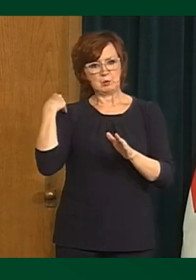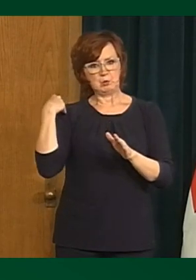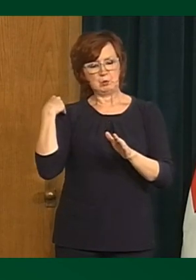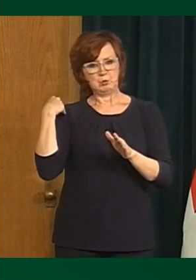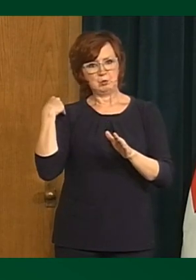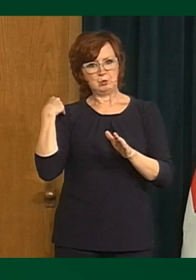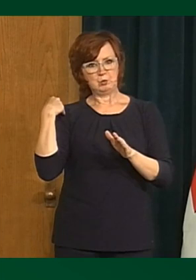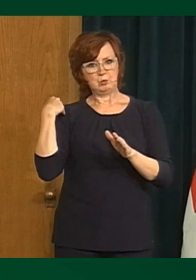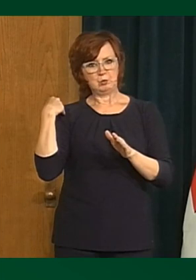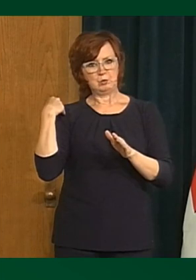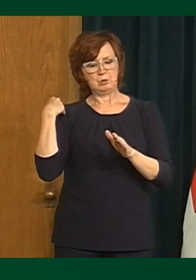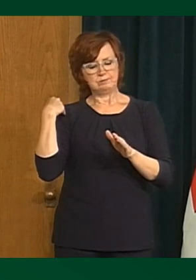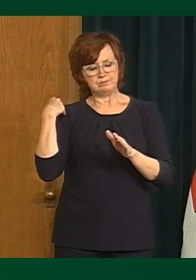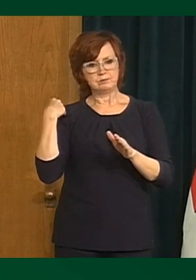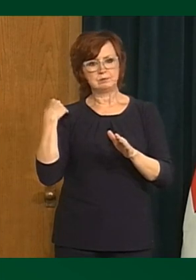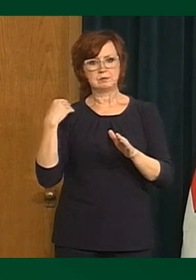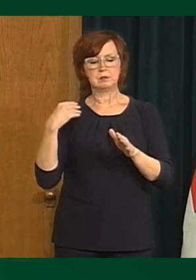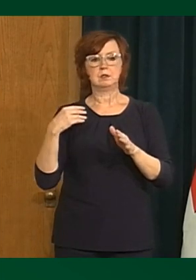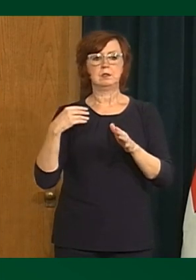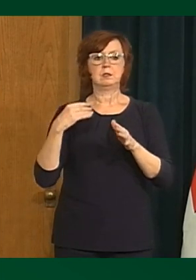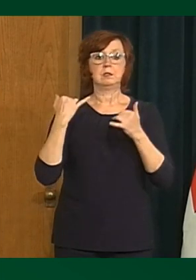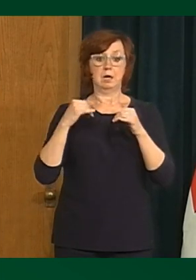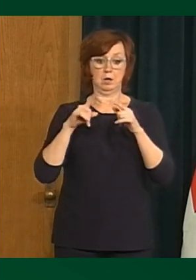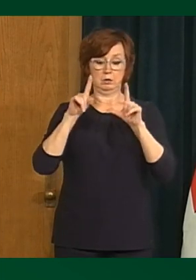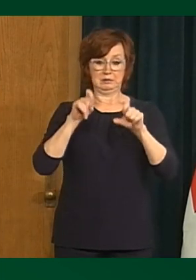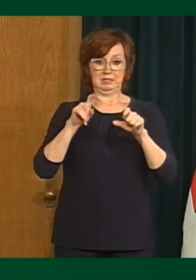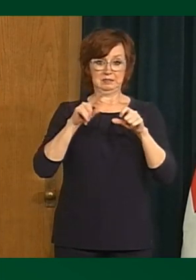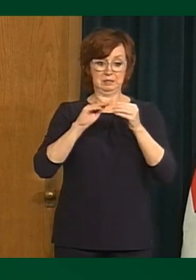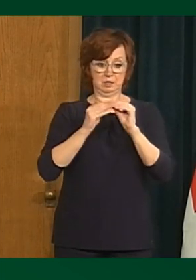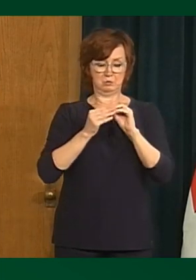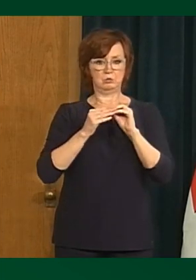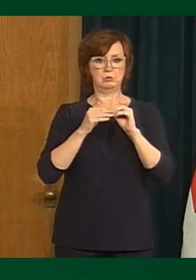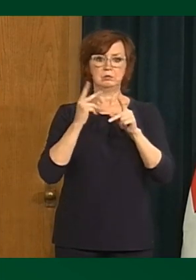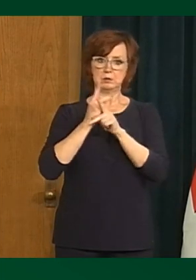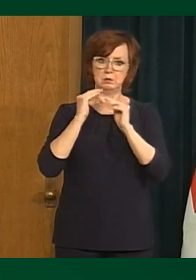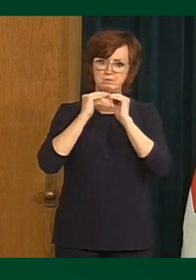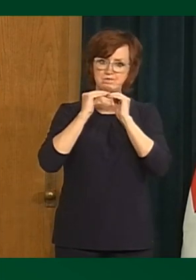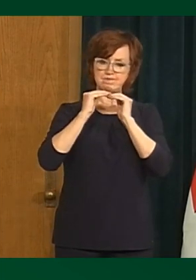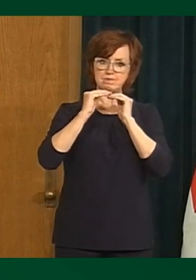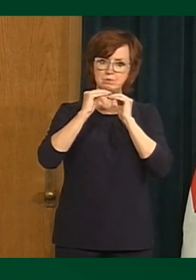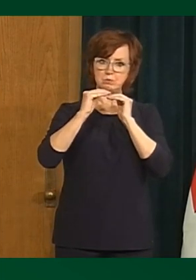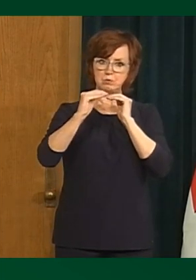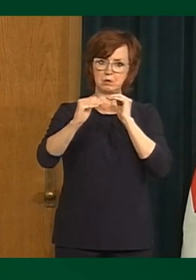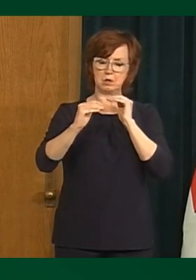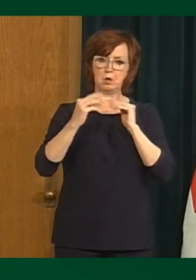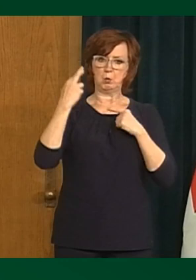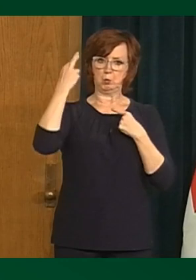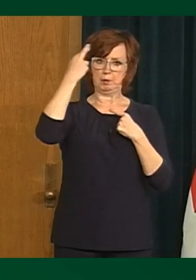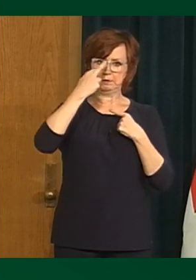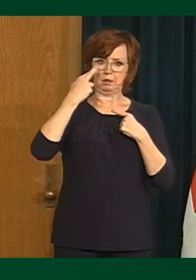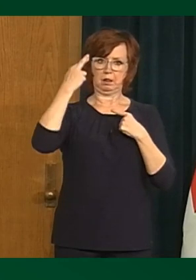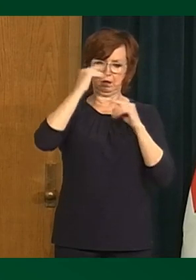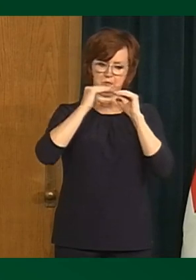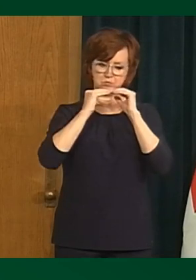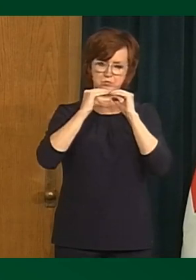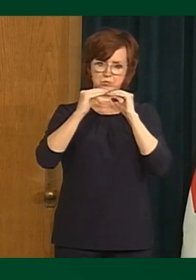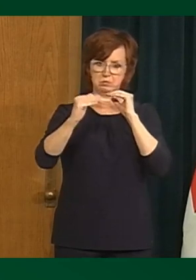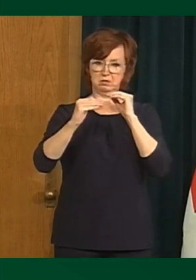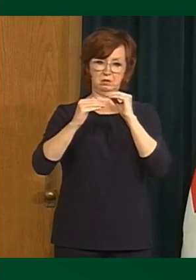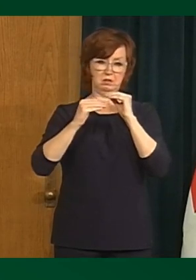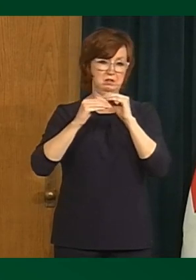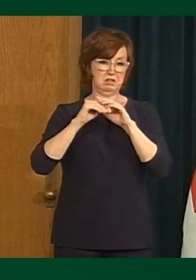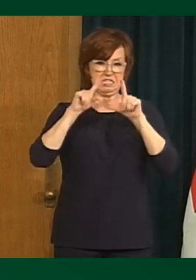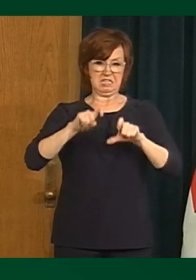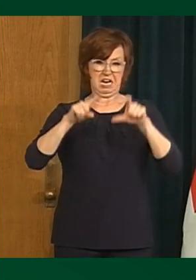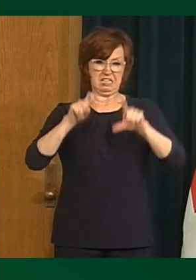But maintaining testing at a reasonable level, which at the moment it's appropriate, but again, certainly if